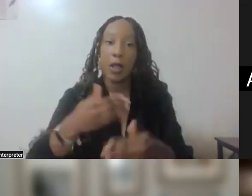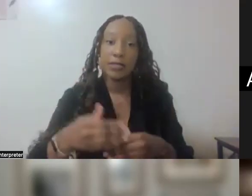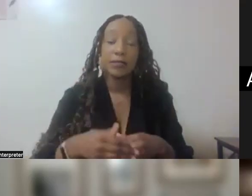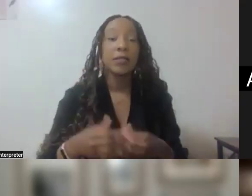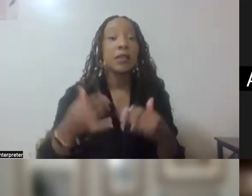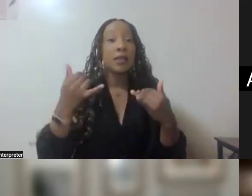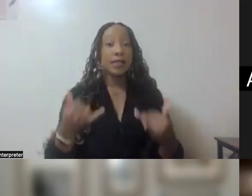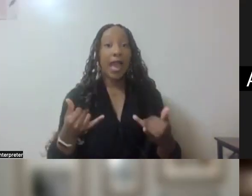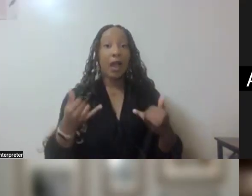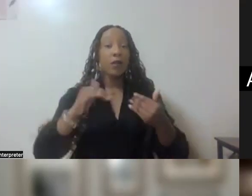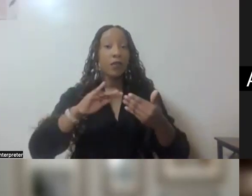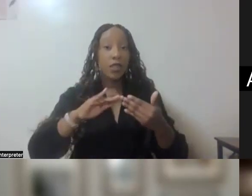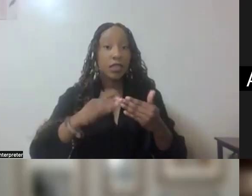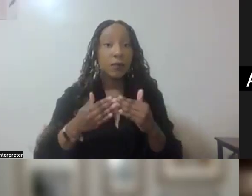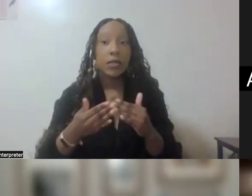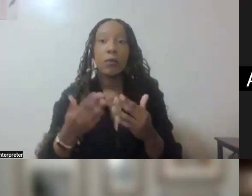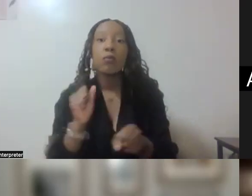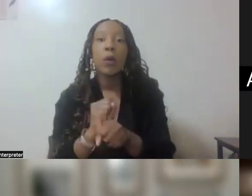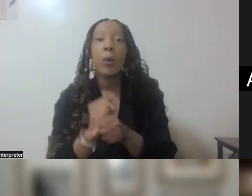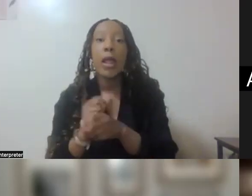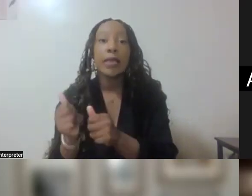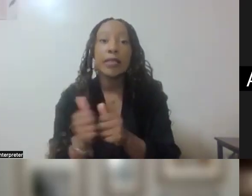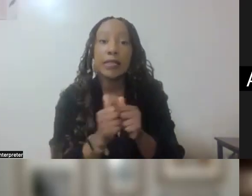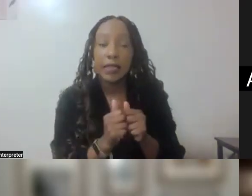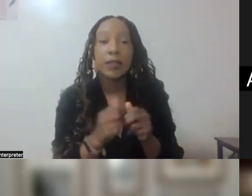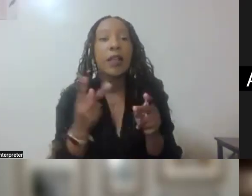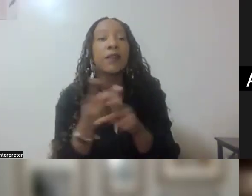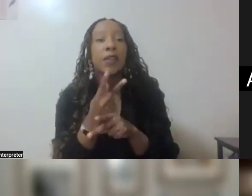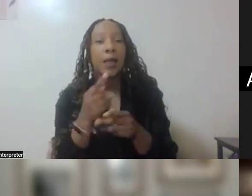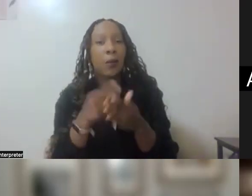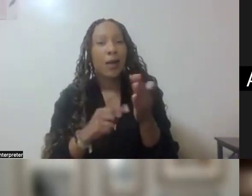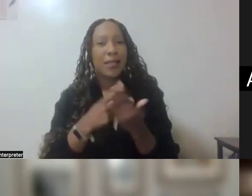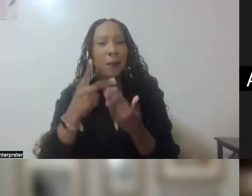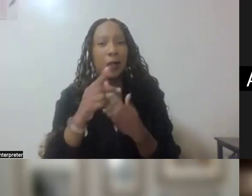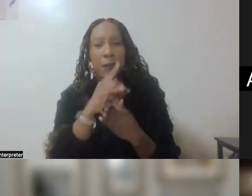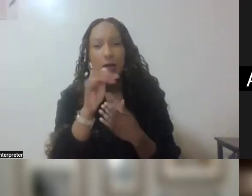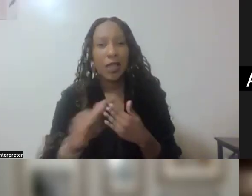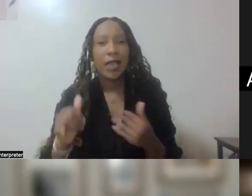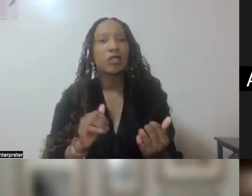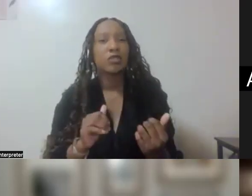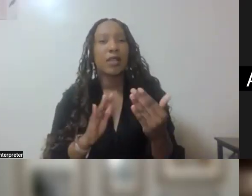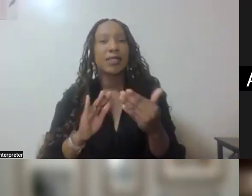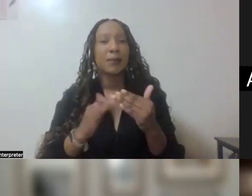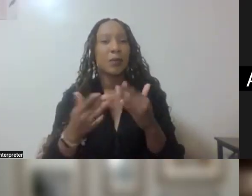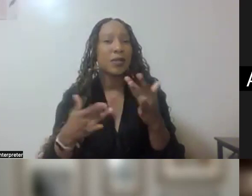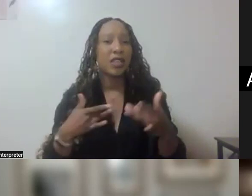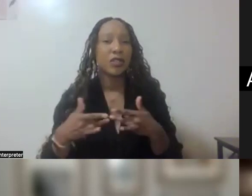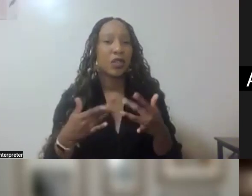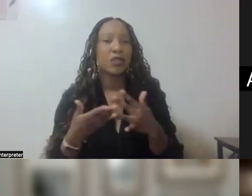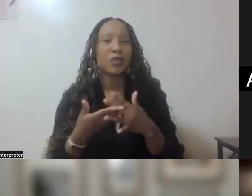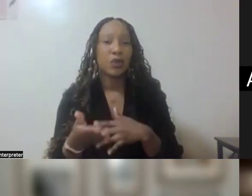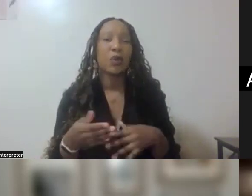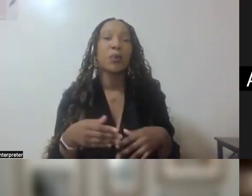the rest of the steps, which is to determine what the program will be, to address community concerns through a good